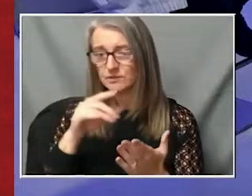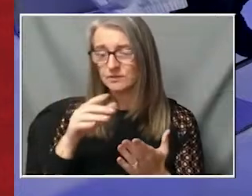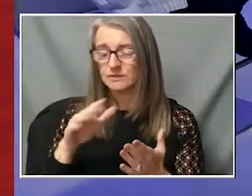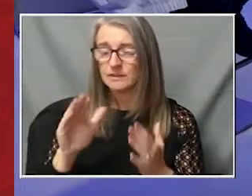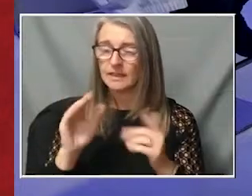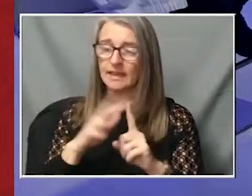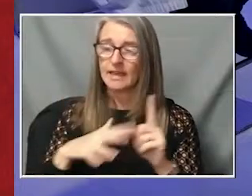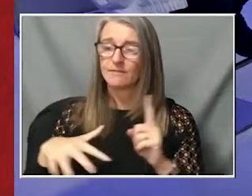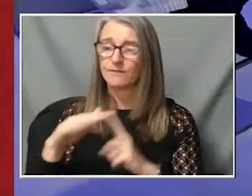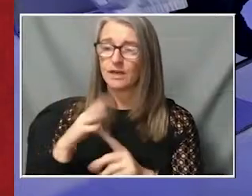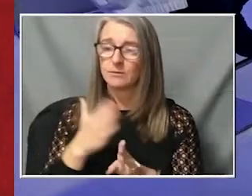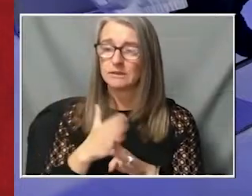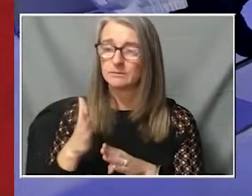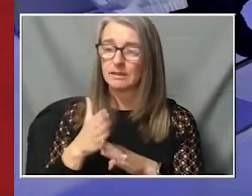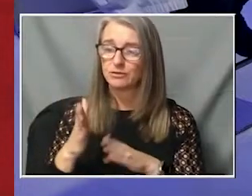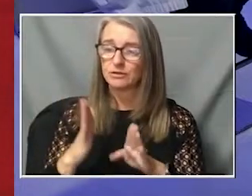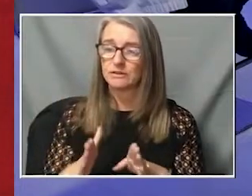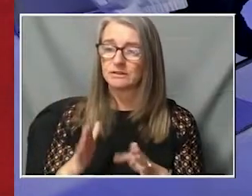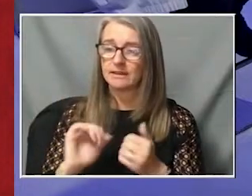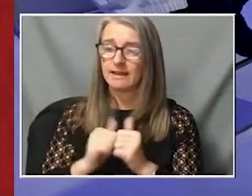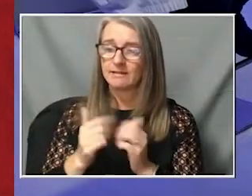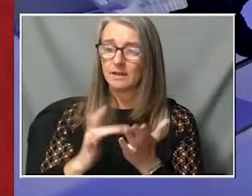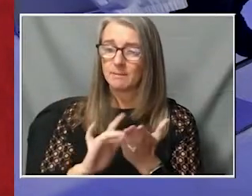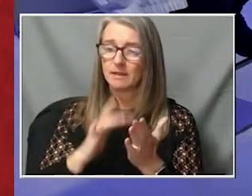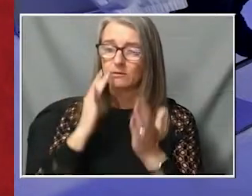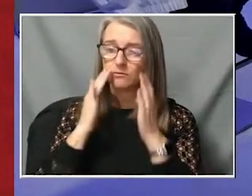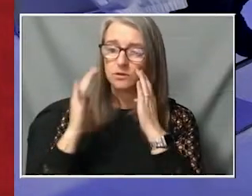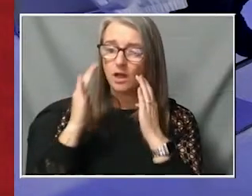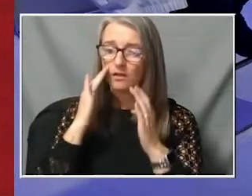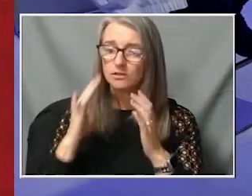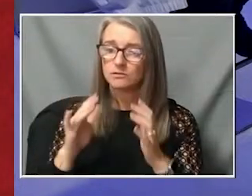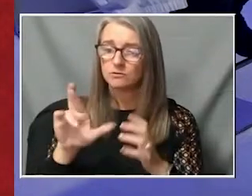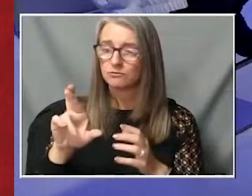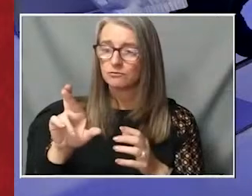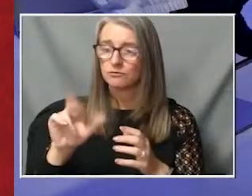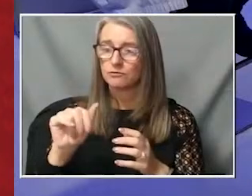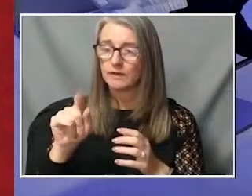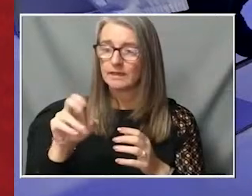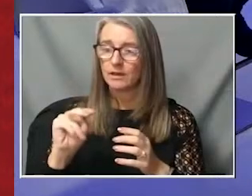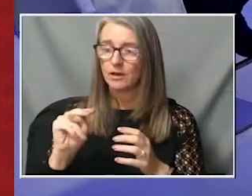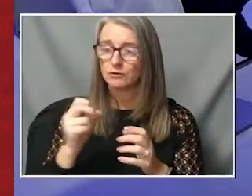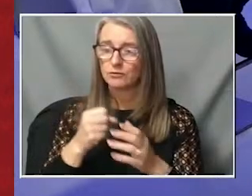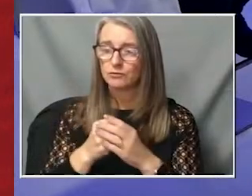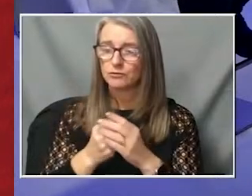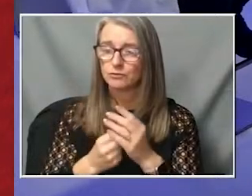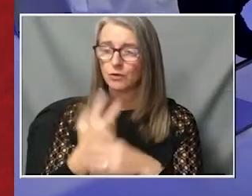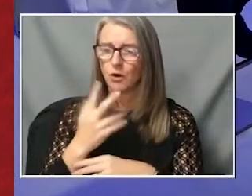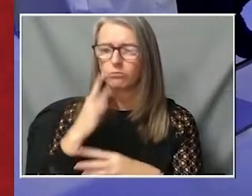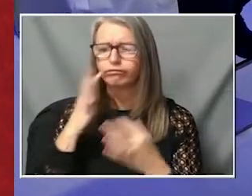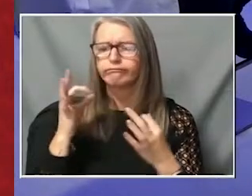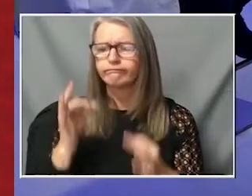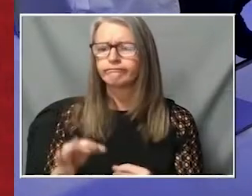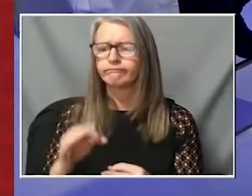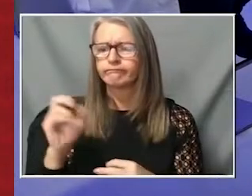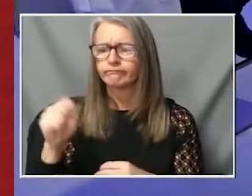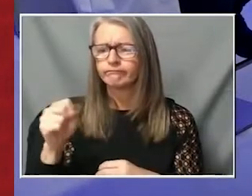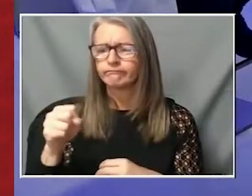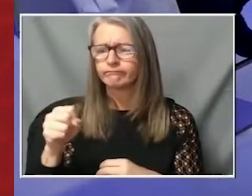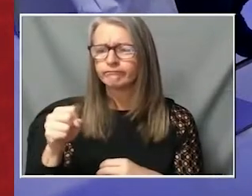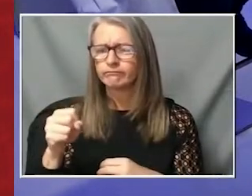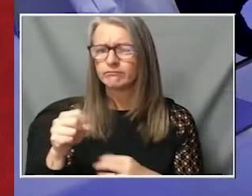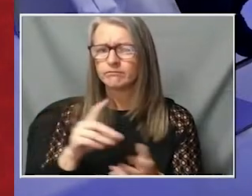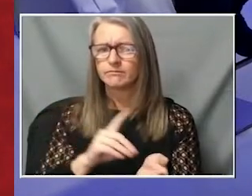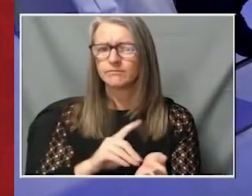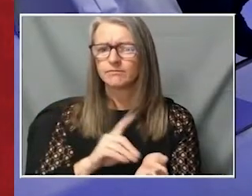environmental specialist, has our medical knowledge linked to radon grown? Well, definitely. I mean, as Dr.